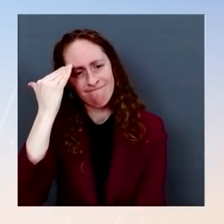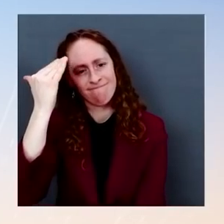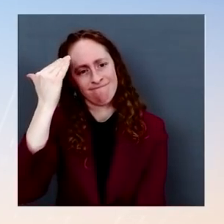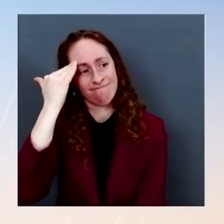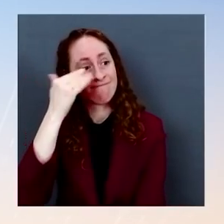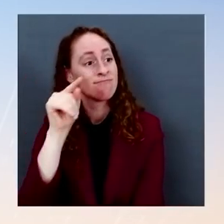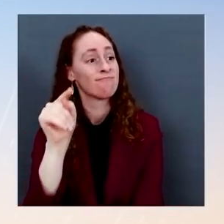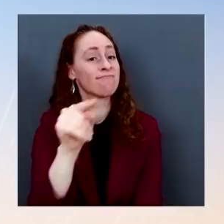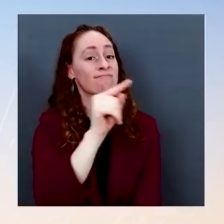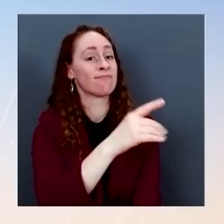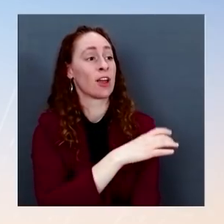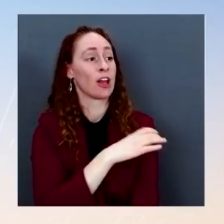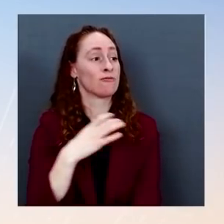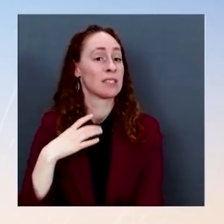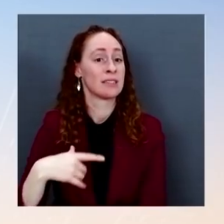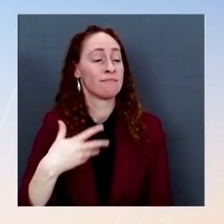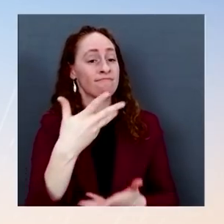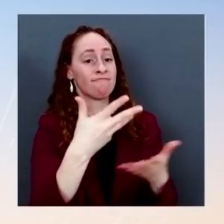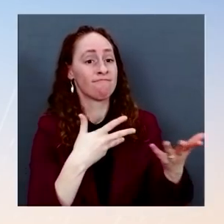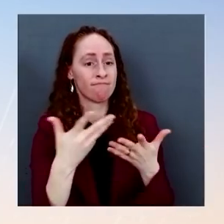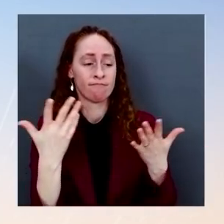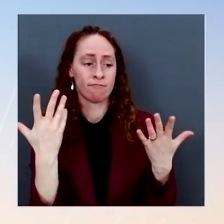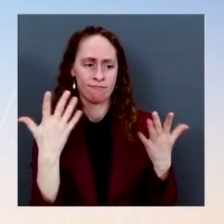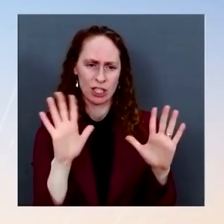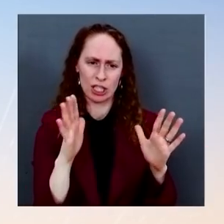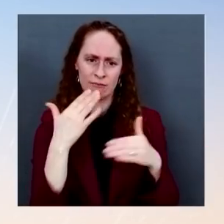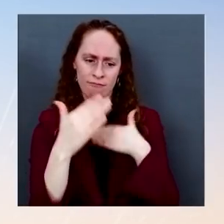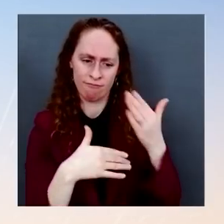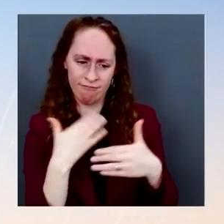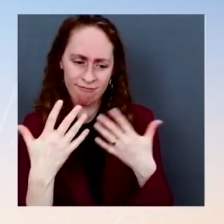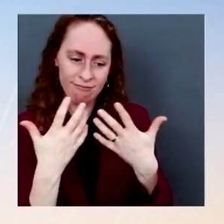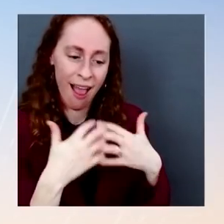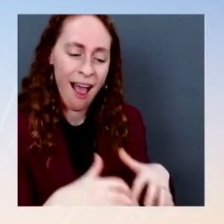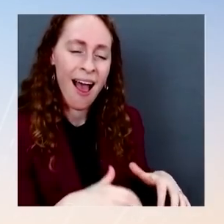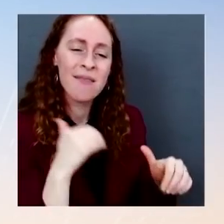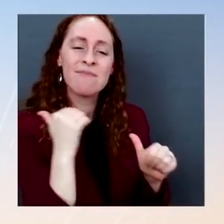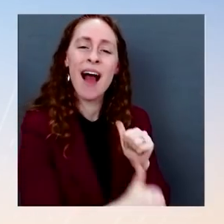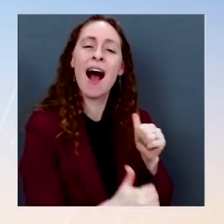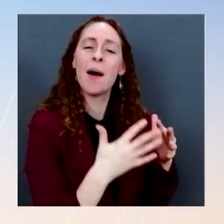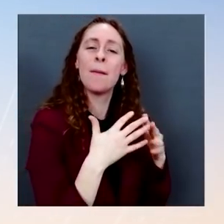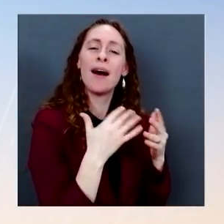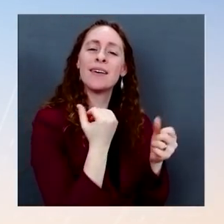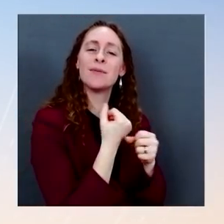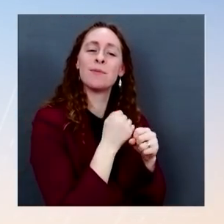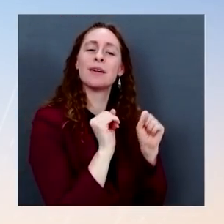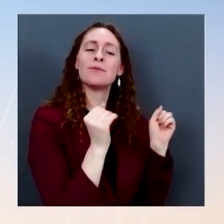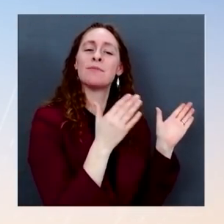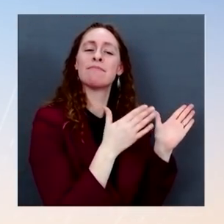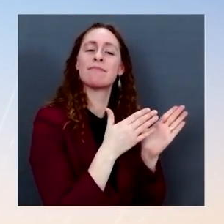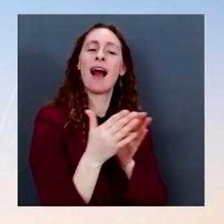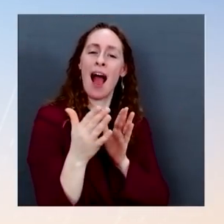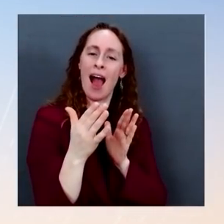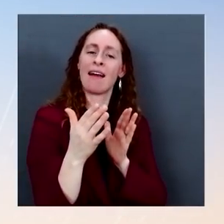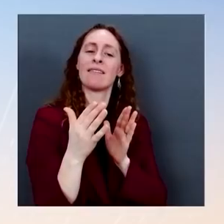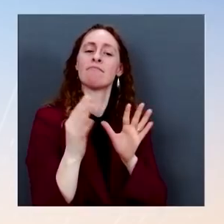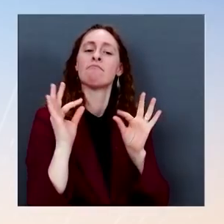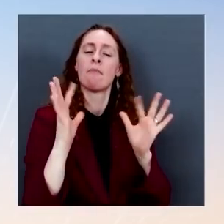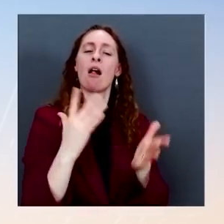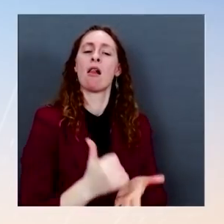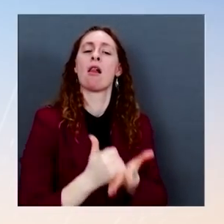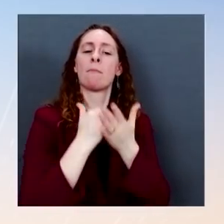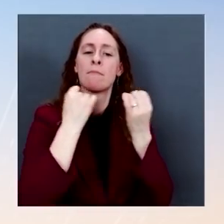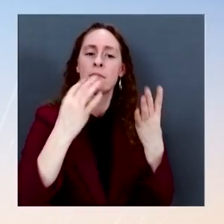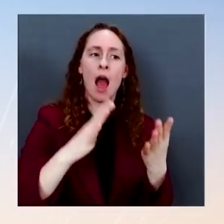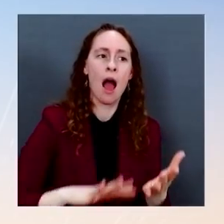a step that helped put in place, extend and increase the size of the child tax credit, cutting in half the